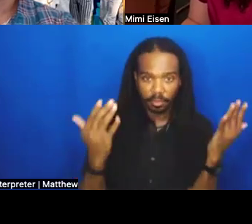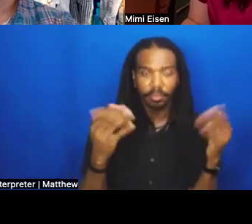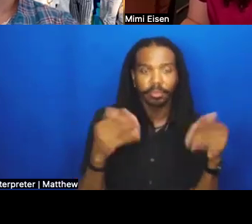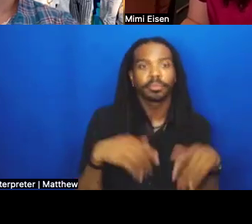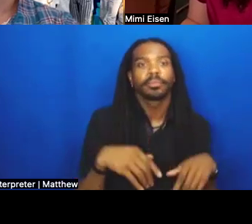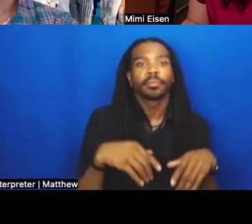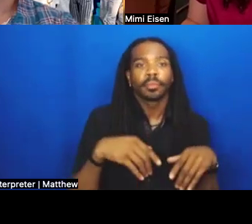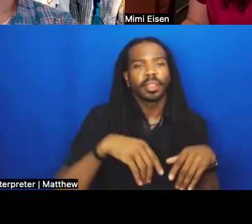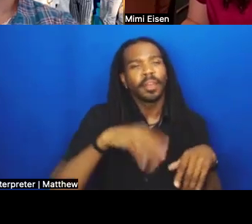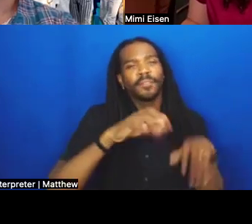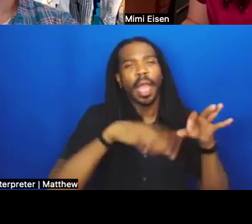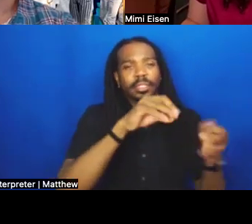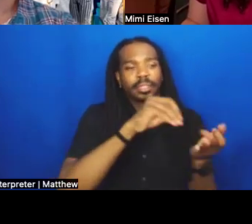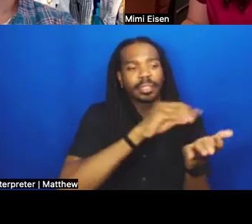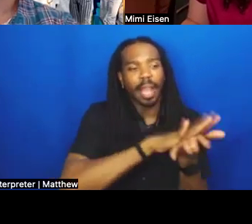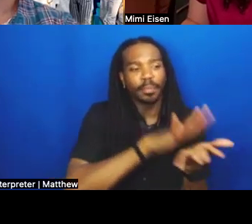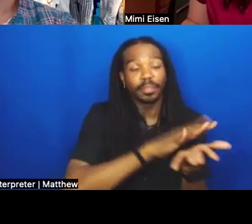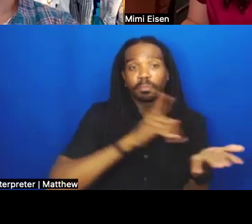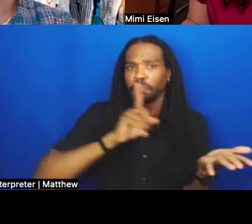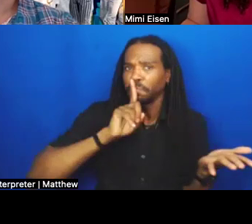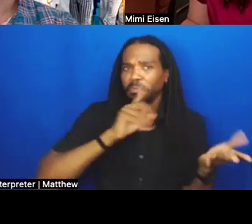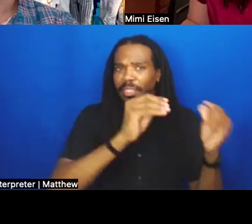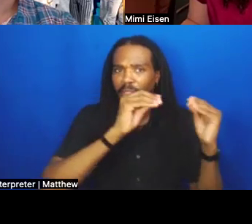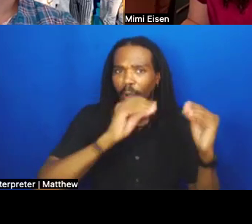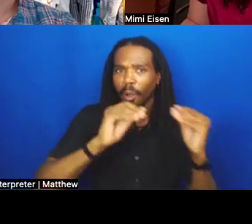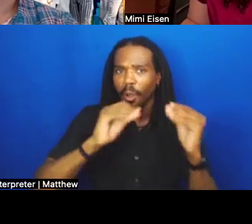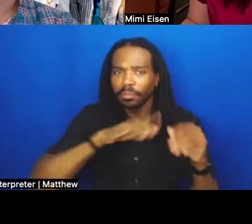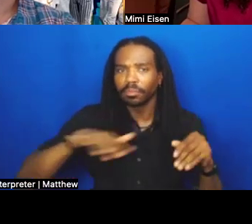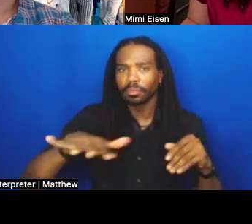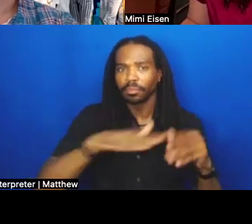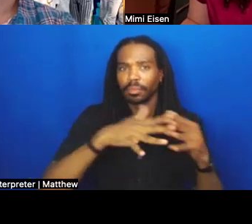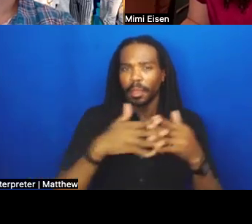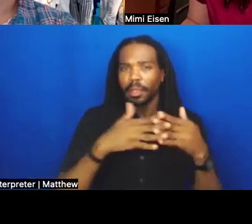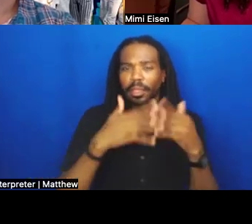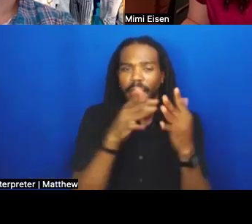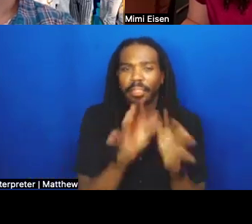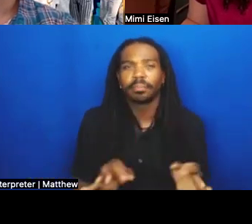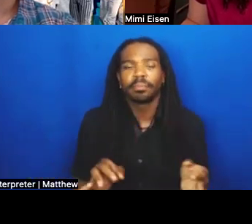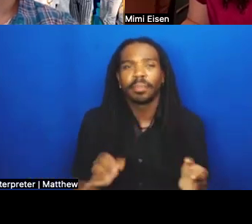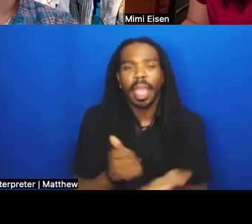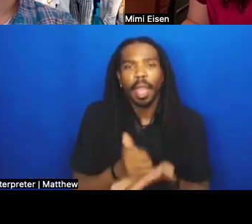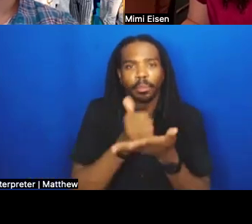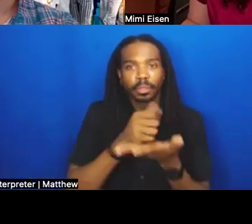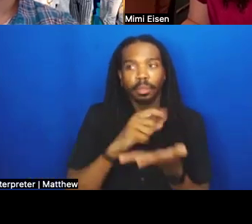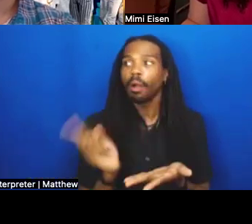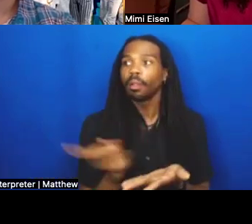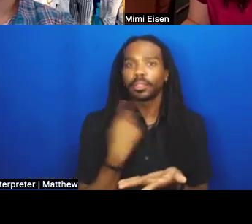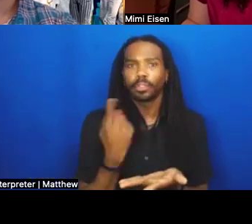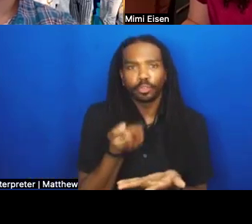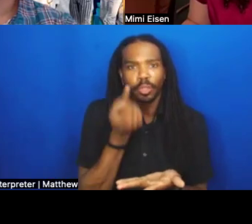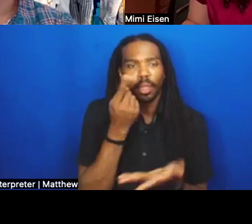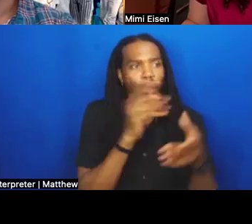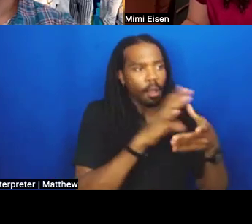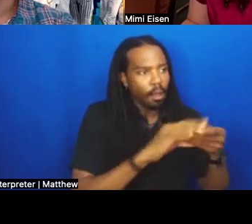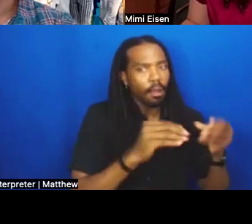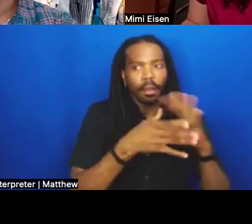Learn About. And it really makes the case that to fully understand what happened during the American Revolution, we have to